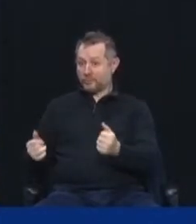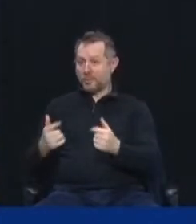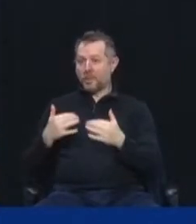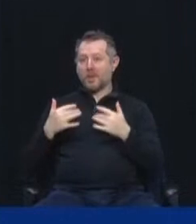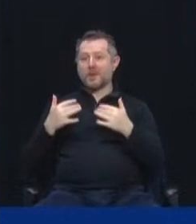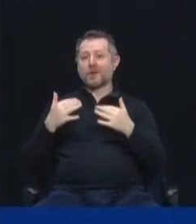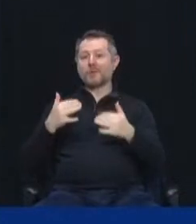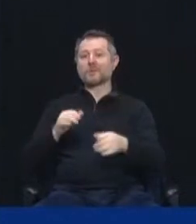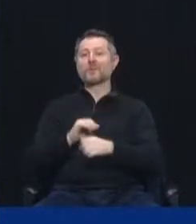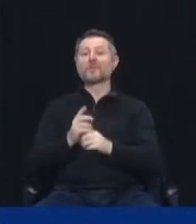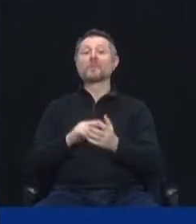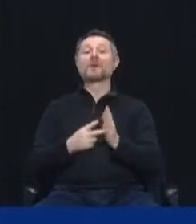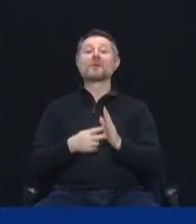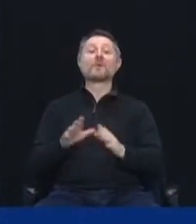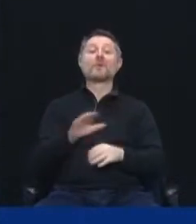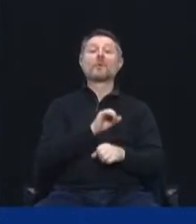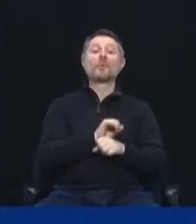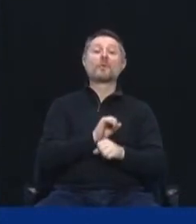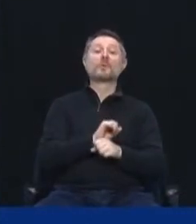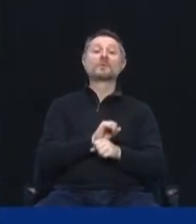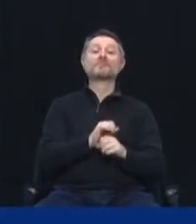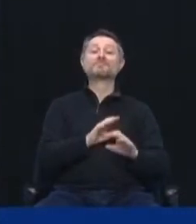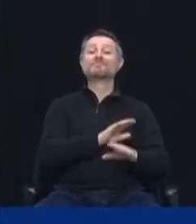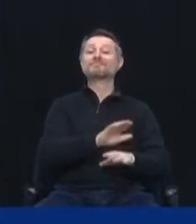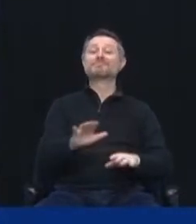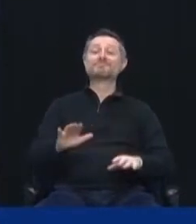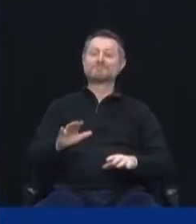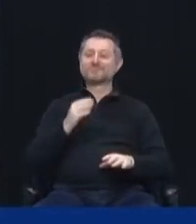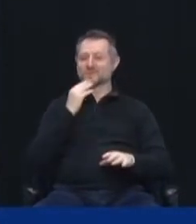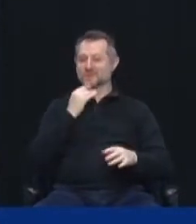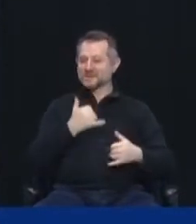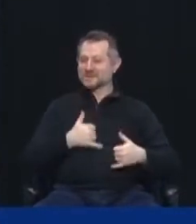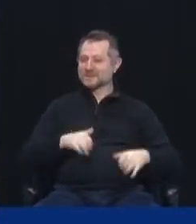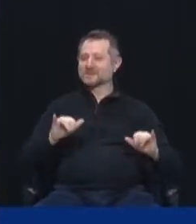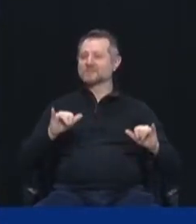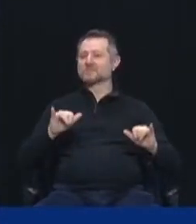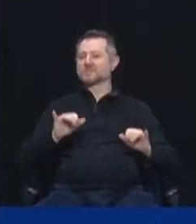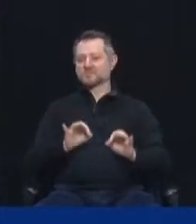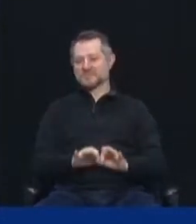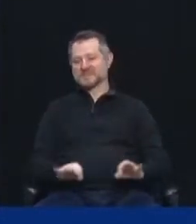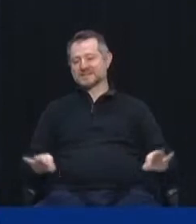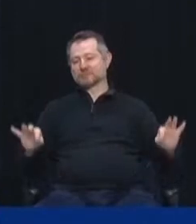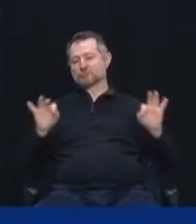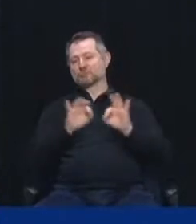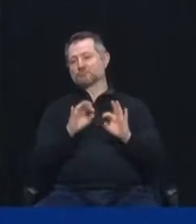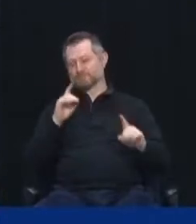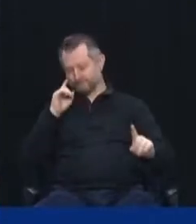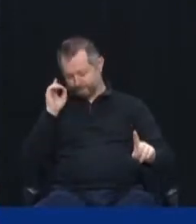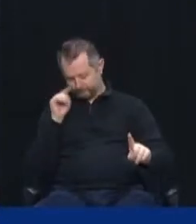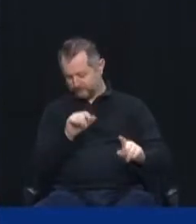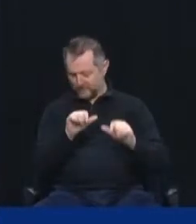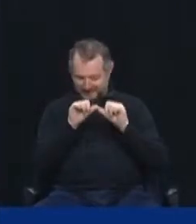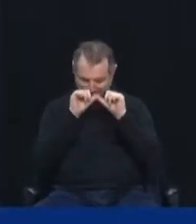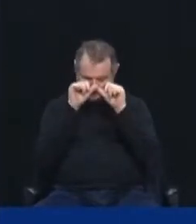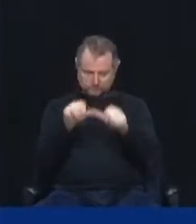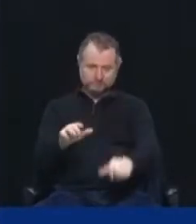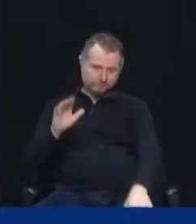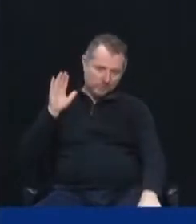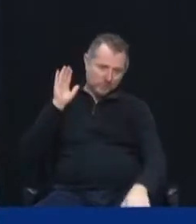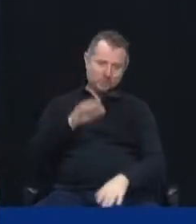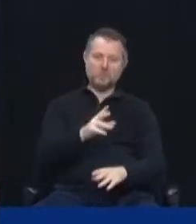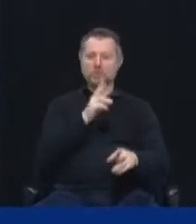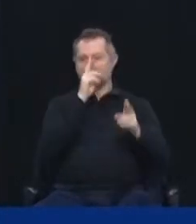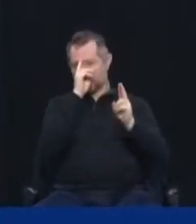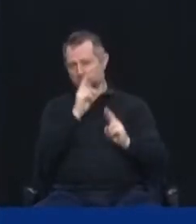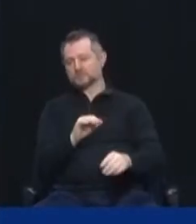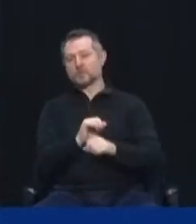these people do is always essential and honorable, and each